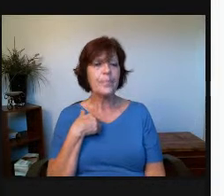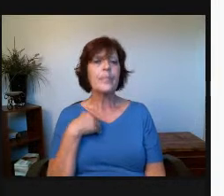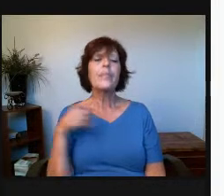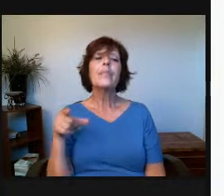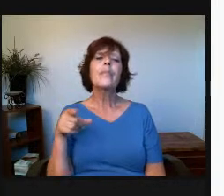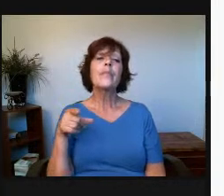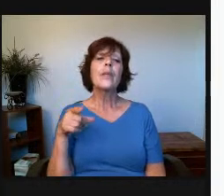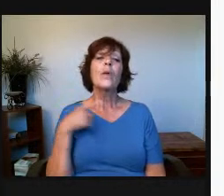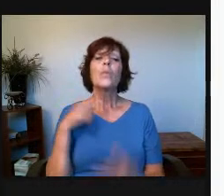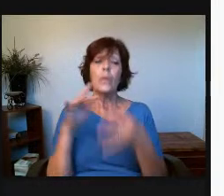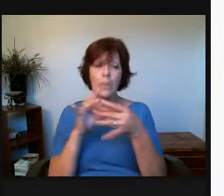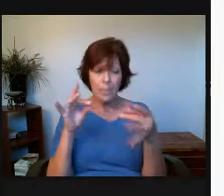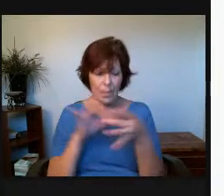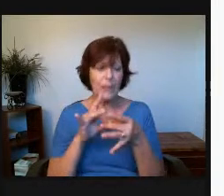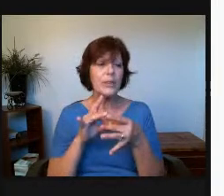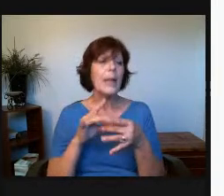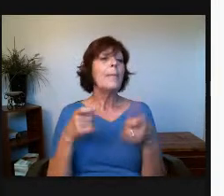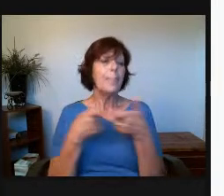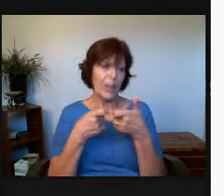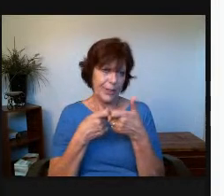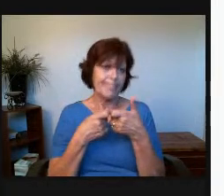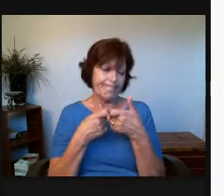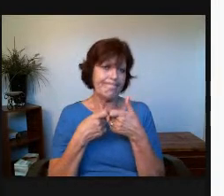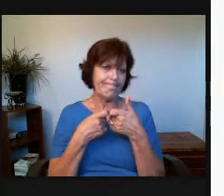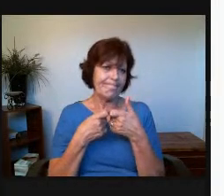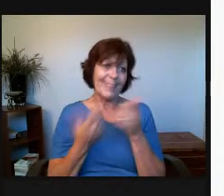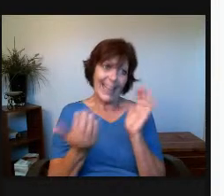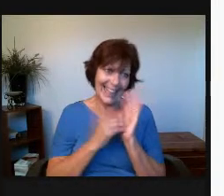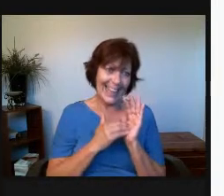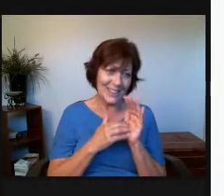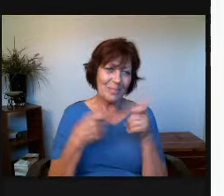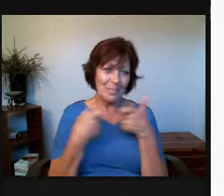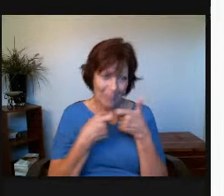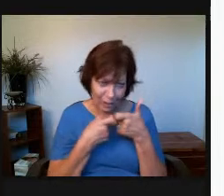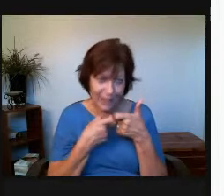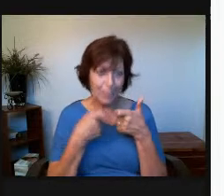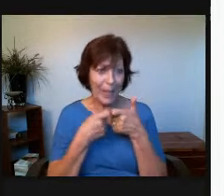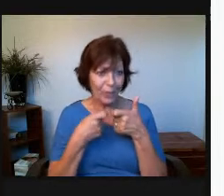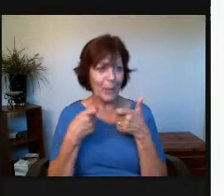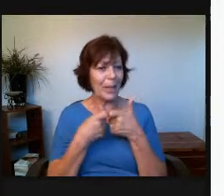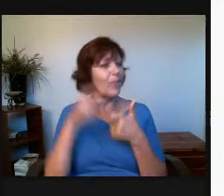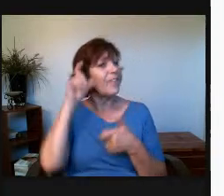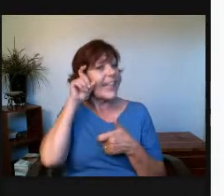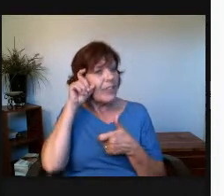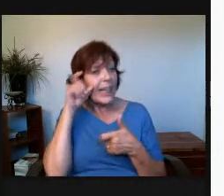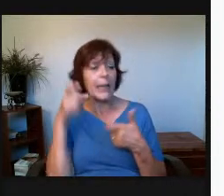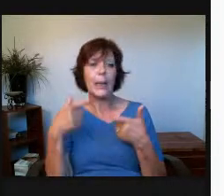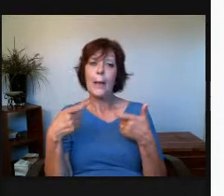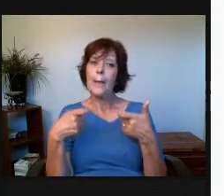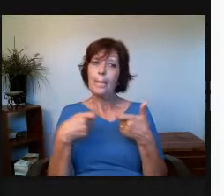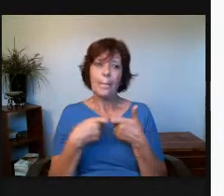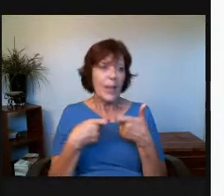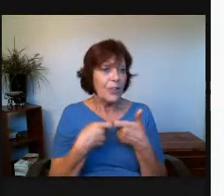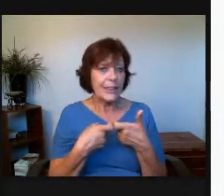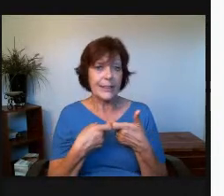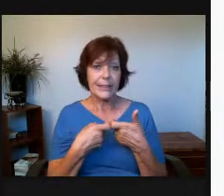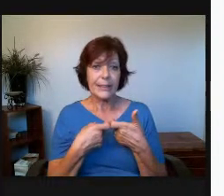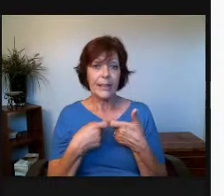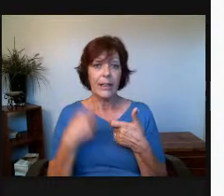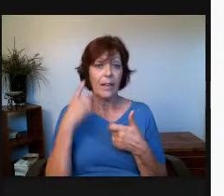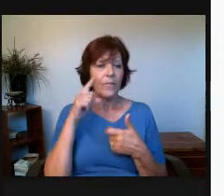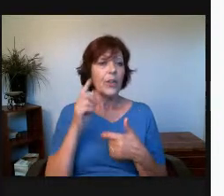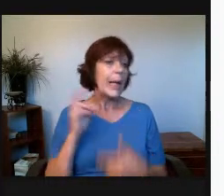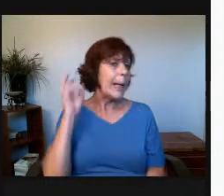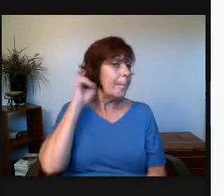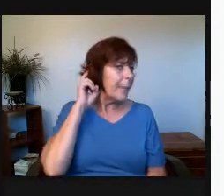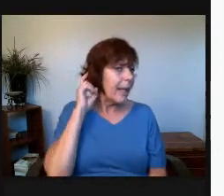Patty, we've talked about extra batteries. Here we go again, talking about extra batteries for hearing aids, for your